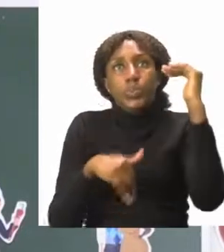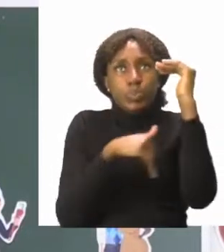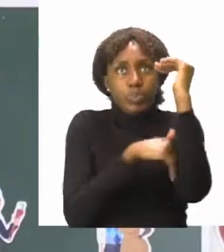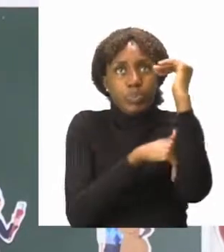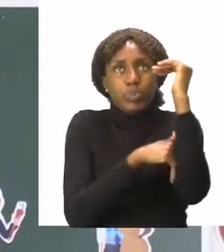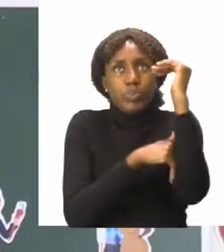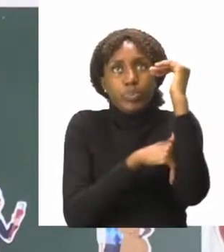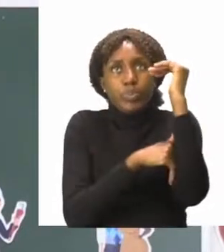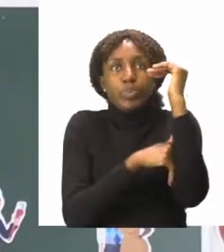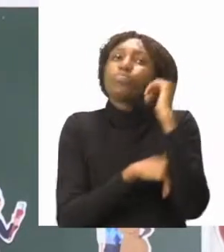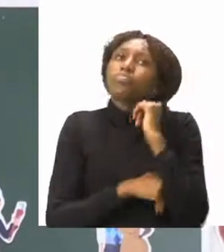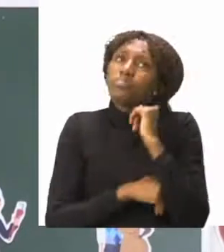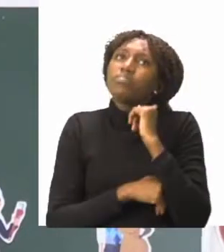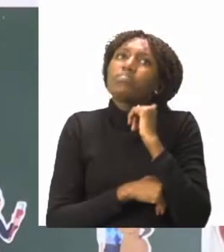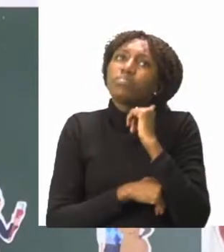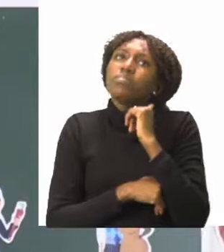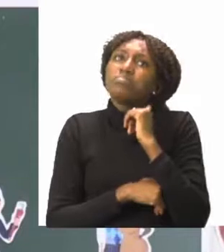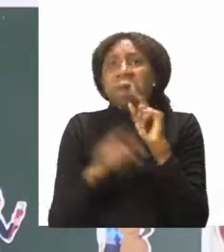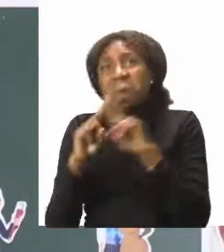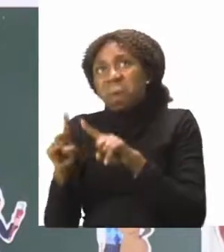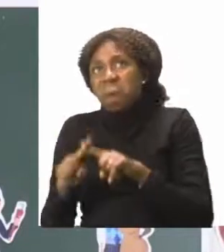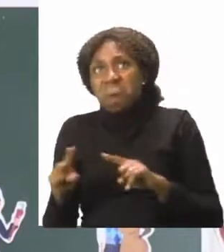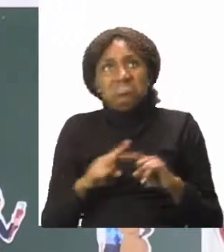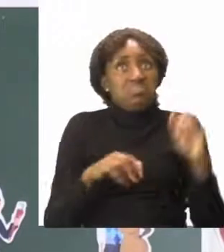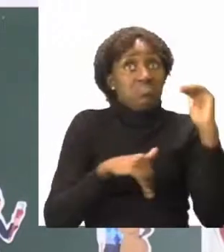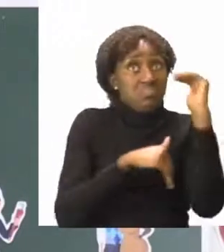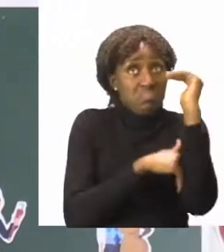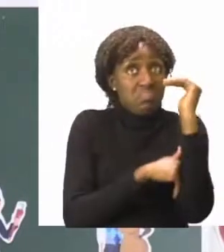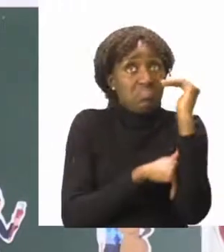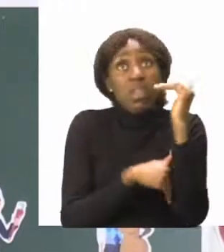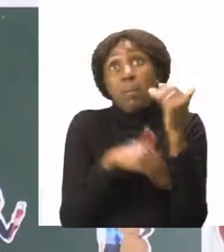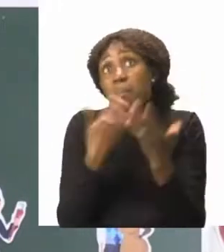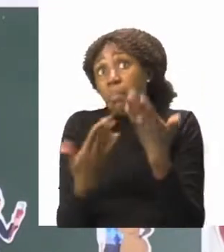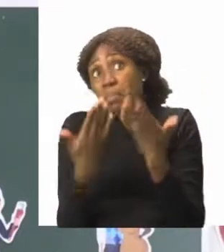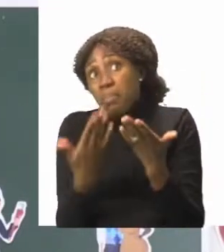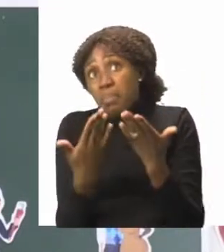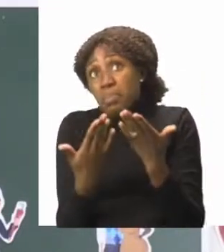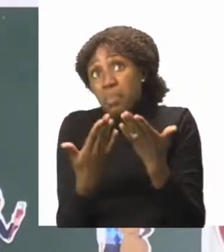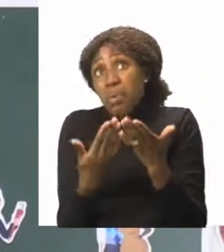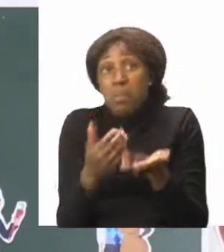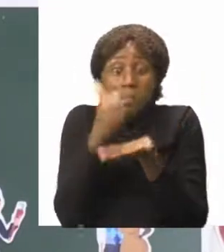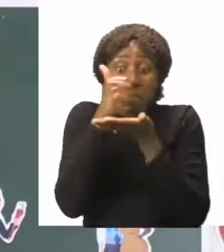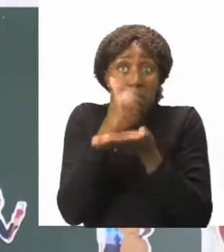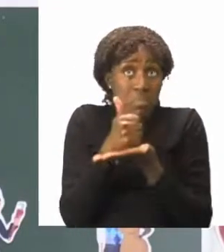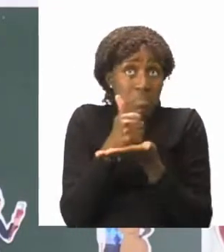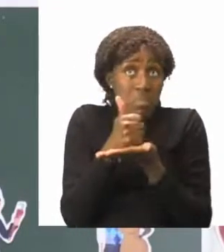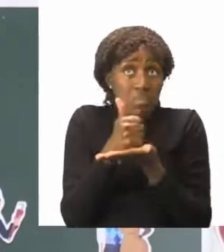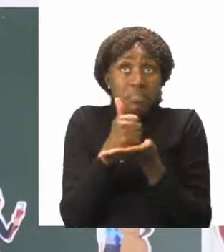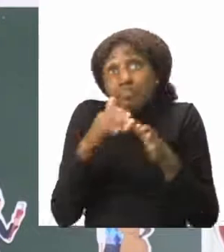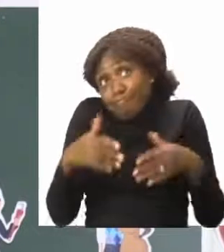Now this type of person can work in different offices. Maybe he is a banker, someone